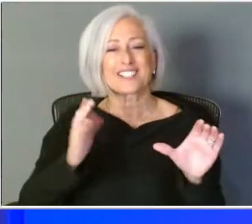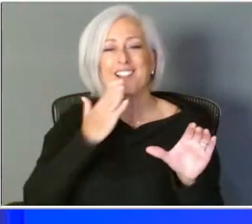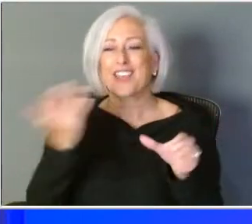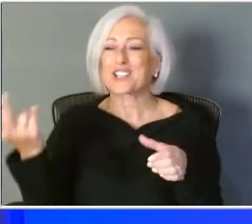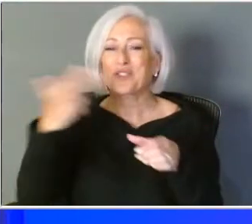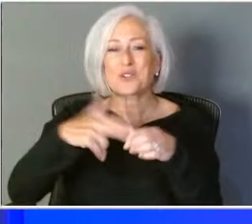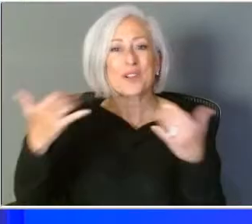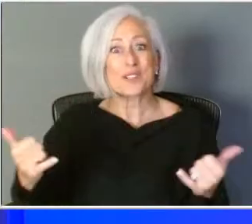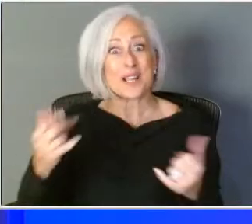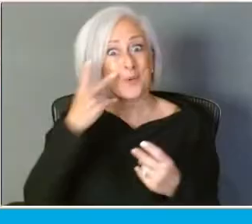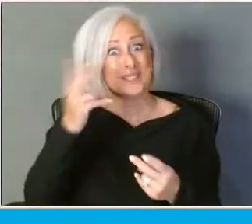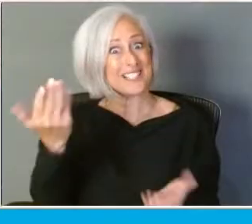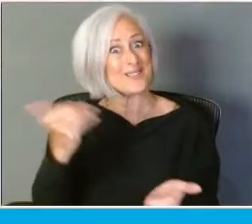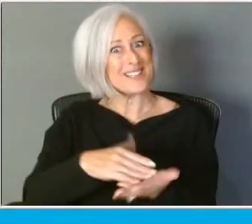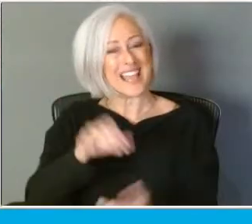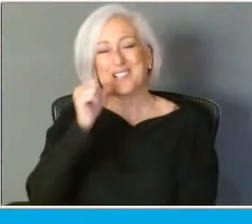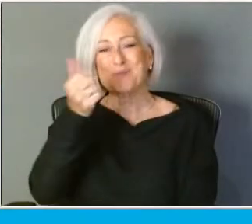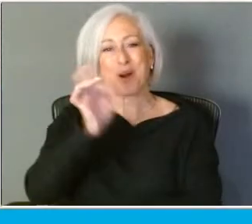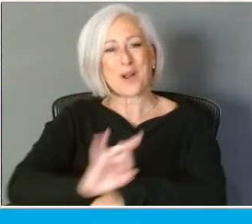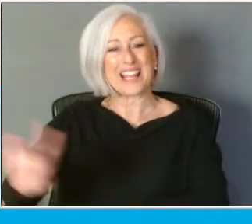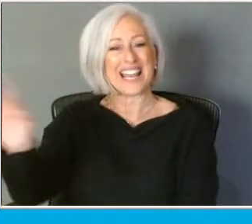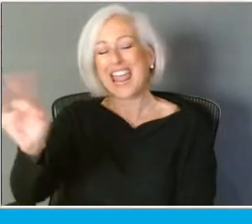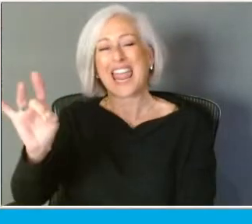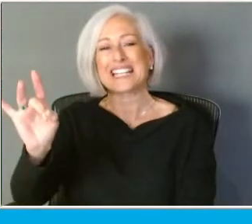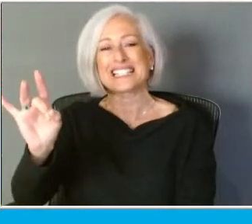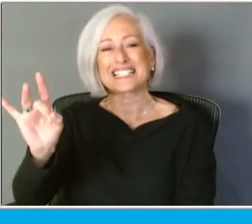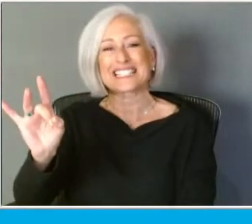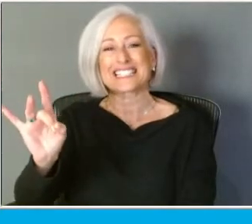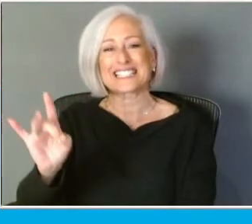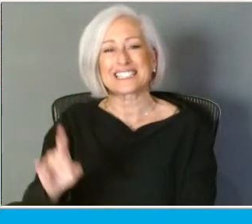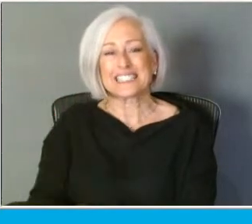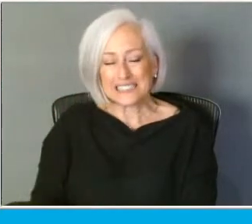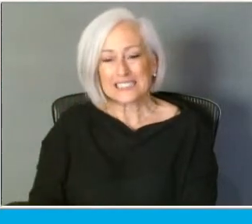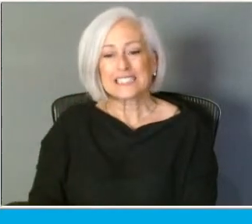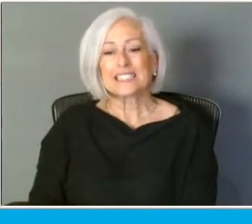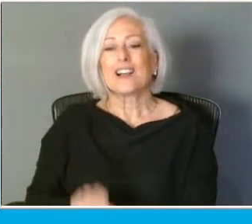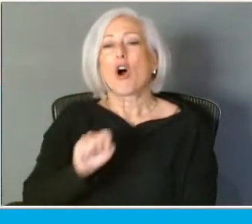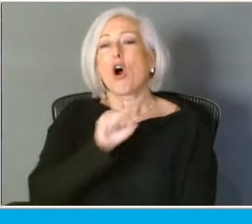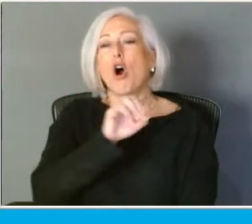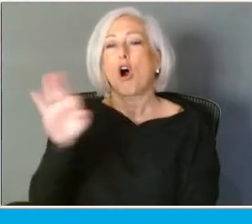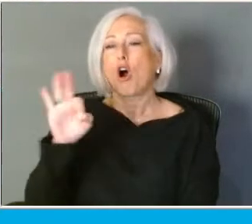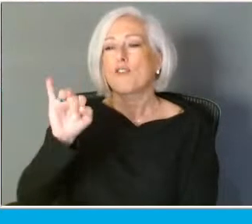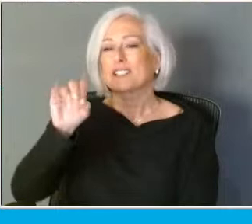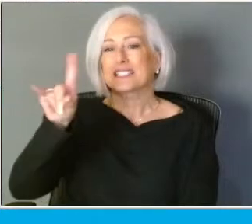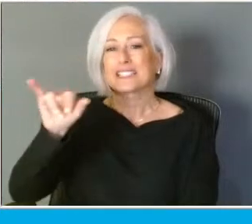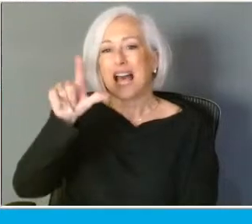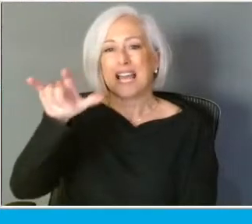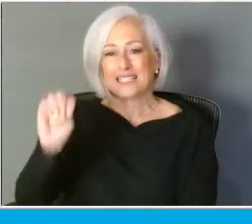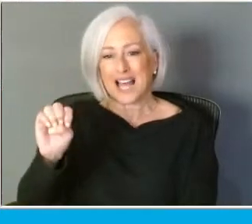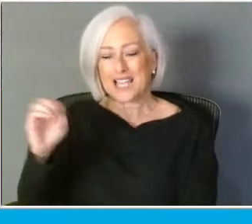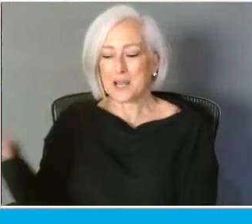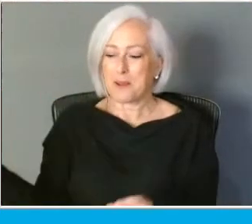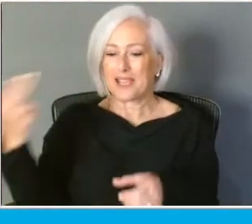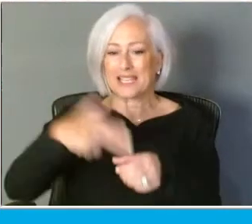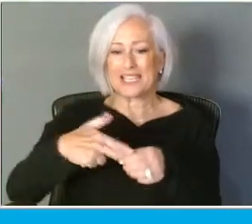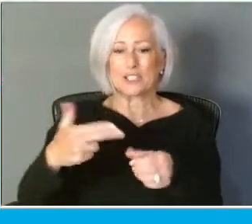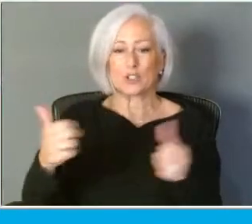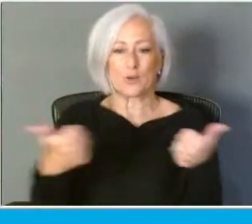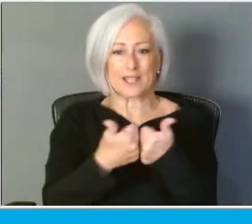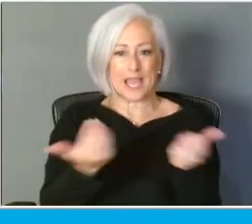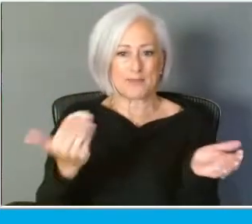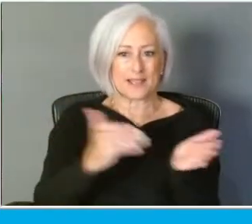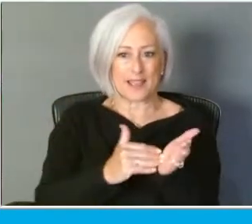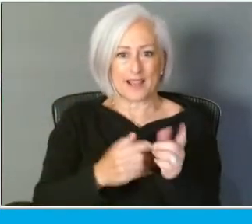here tomorrow at 8. Getting off the sideline and back in the game. One high school athlete went from crutches to an